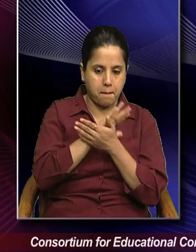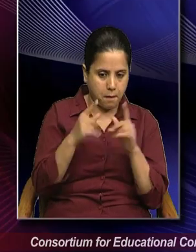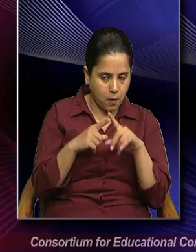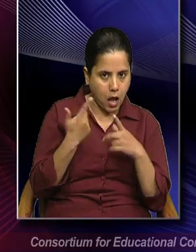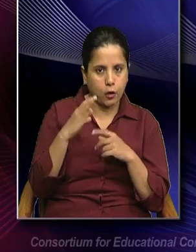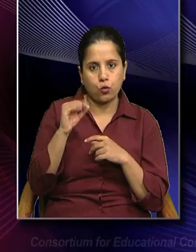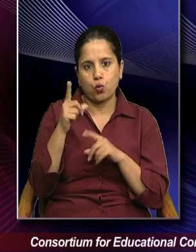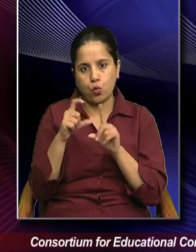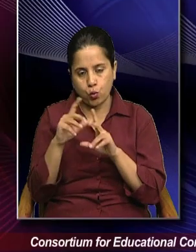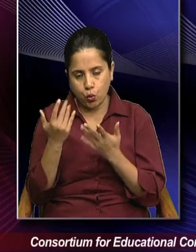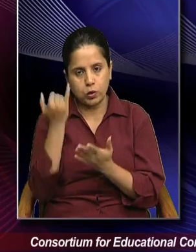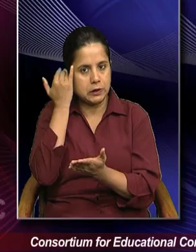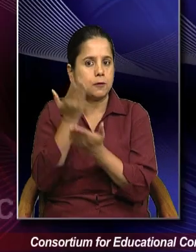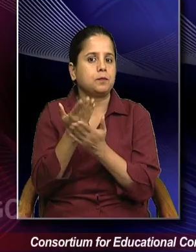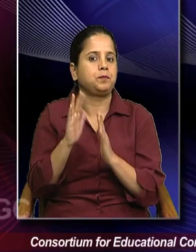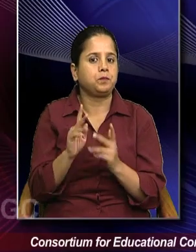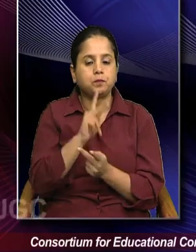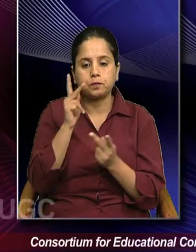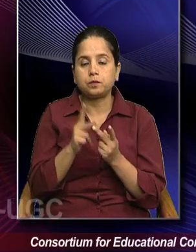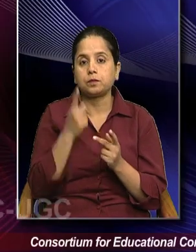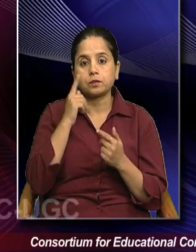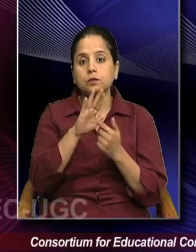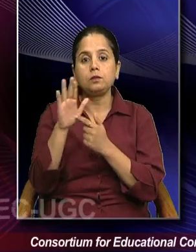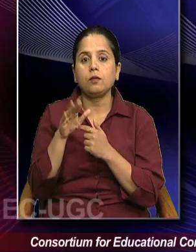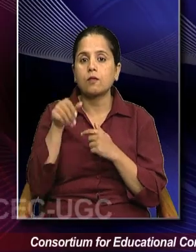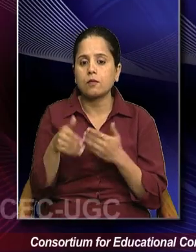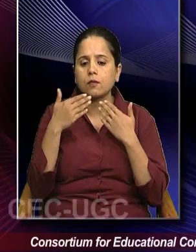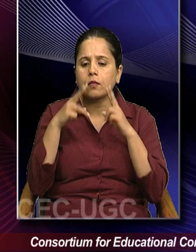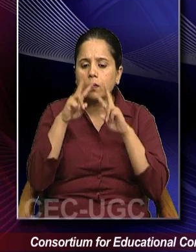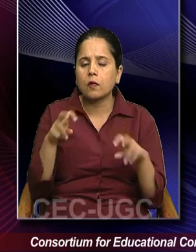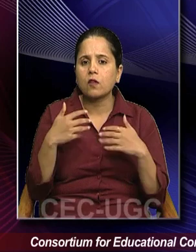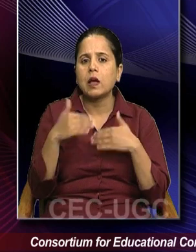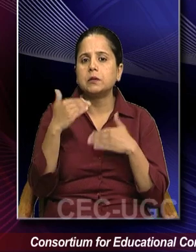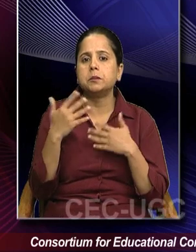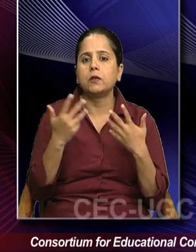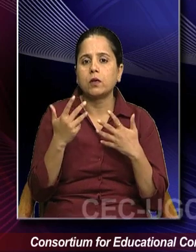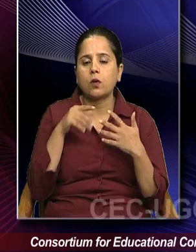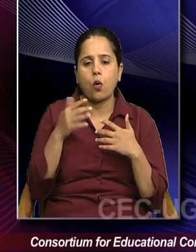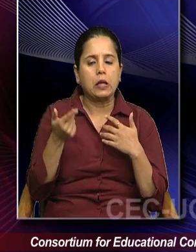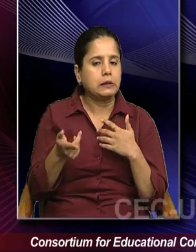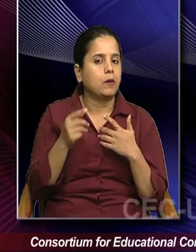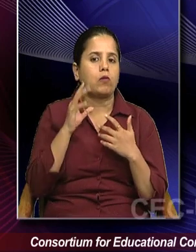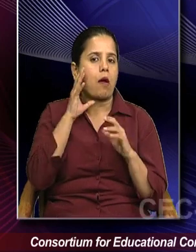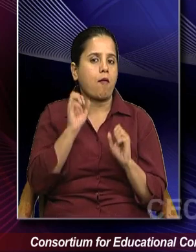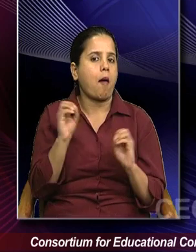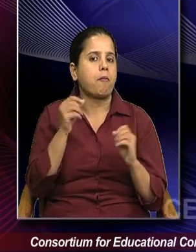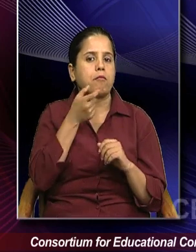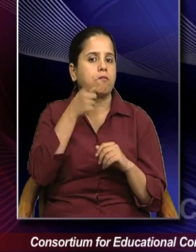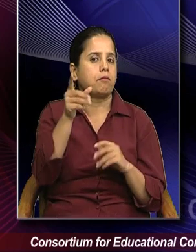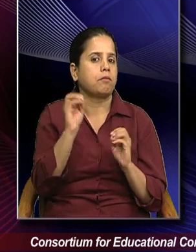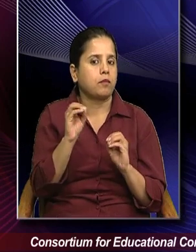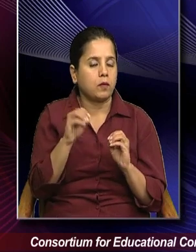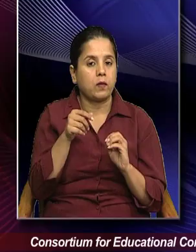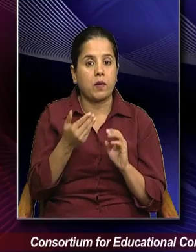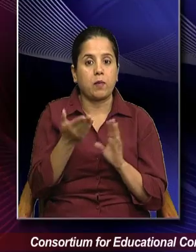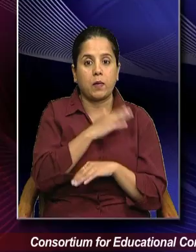suggest to accurately reflect the study's limitation and uncertainty. Compare with